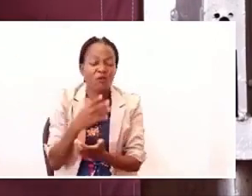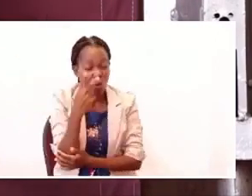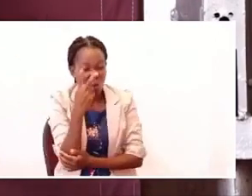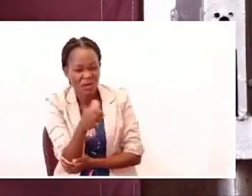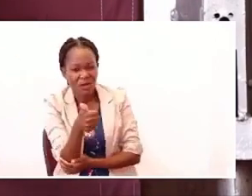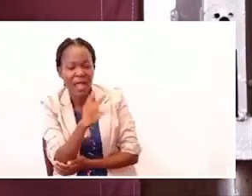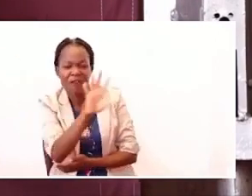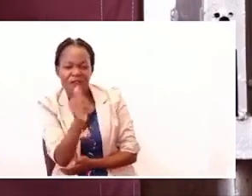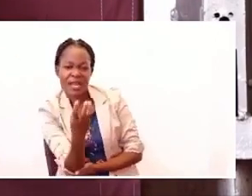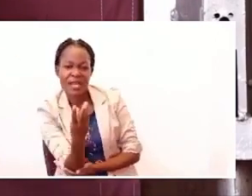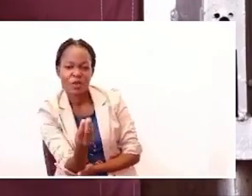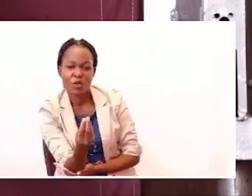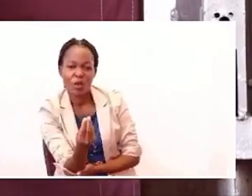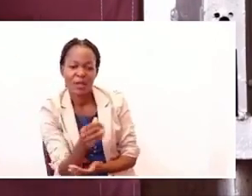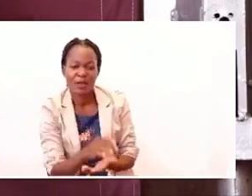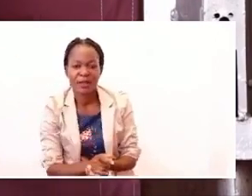African economies present